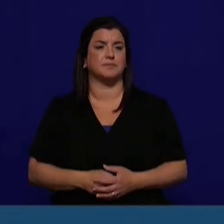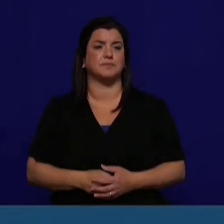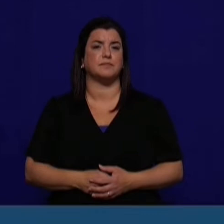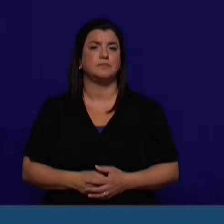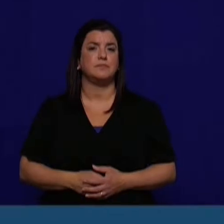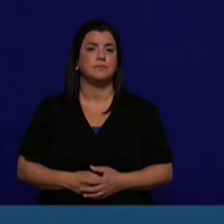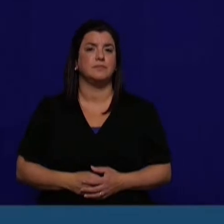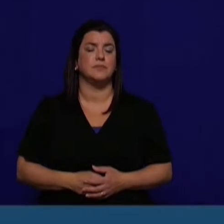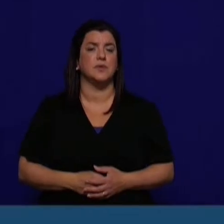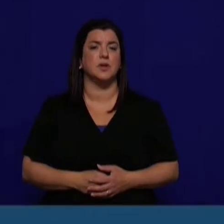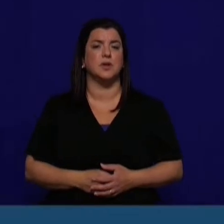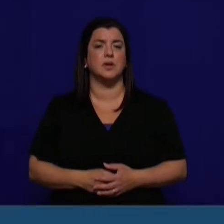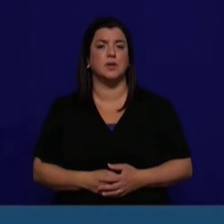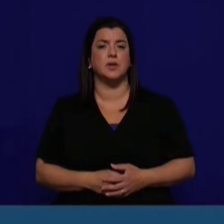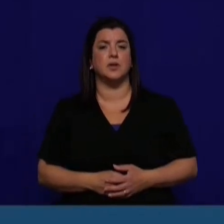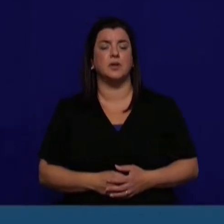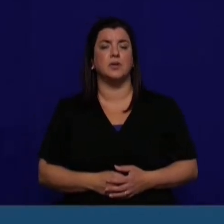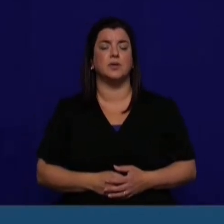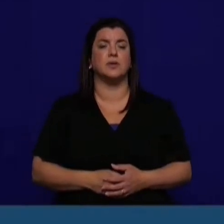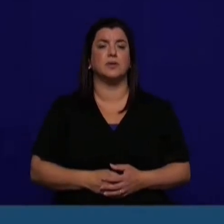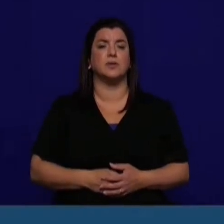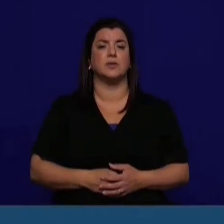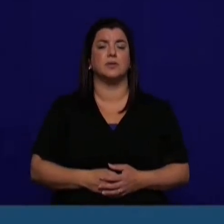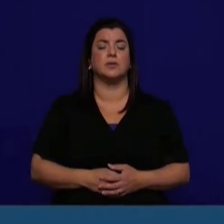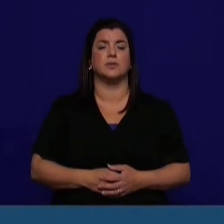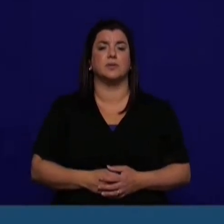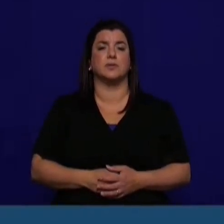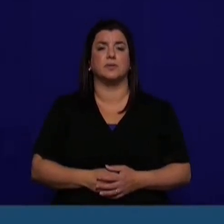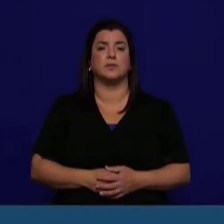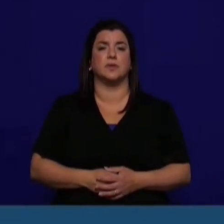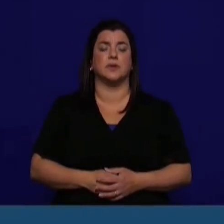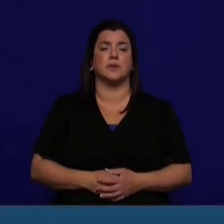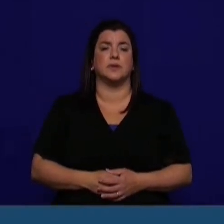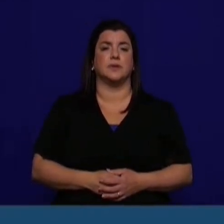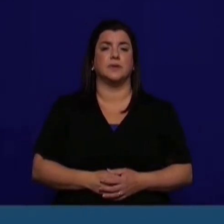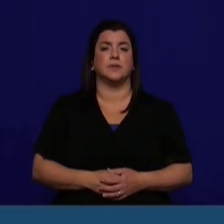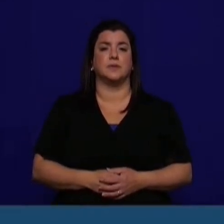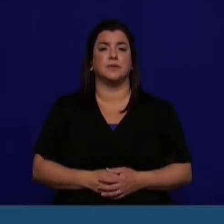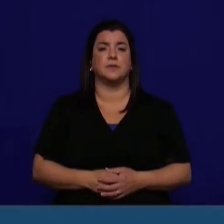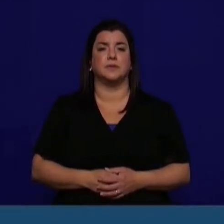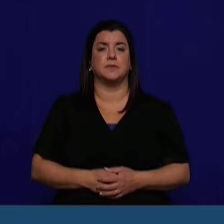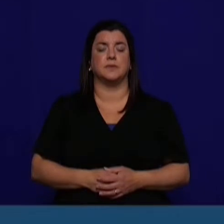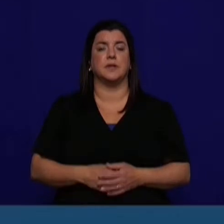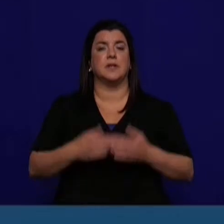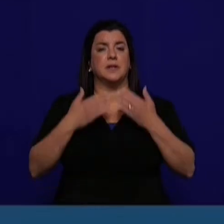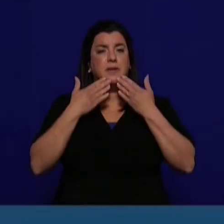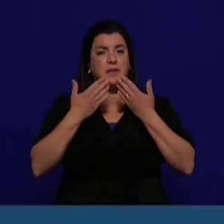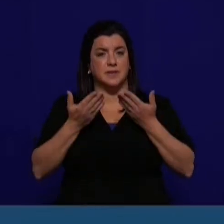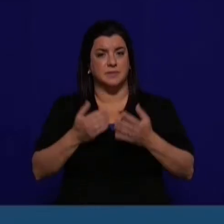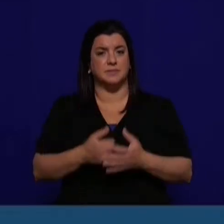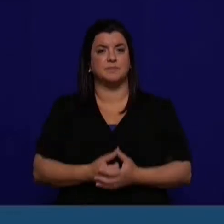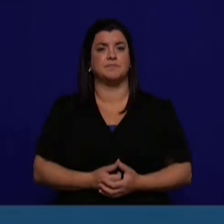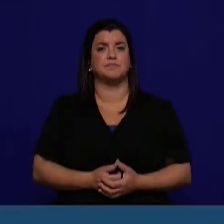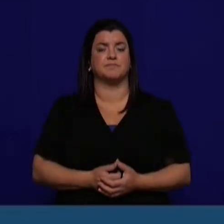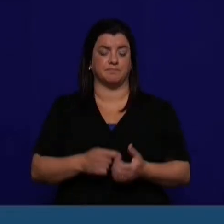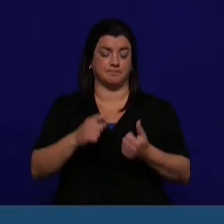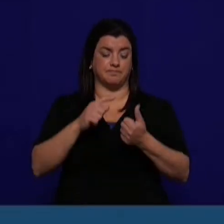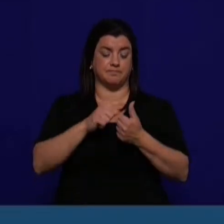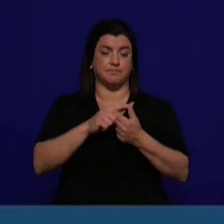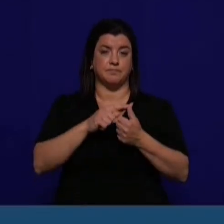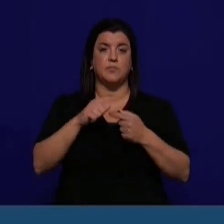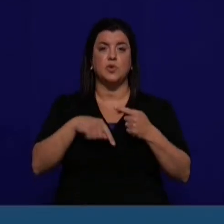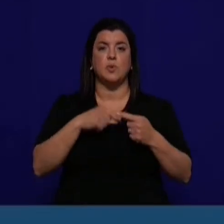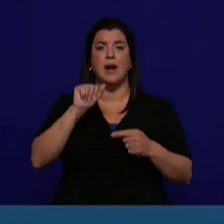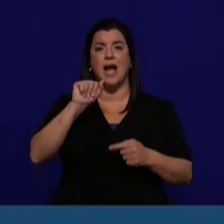who continuously decide to break COVID-19 restrictions? Thank you. Grazzi ħafna. Fatti aħna fuq